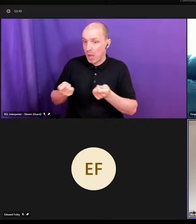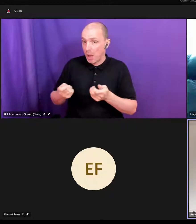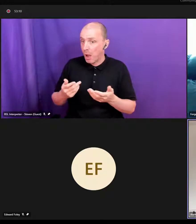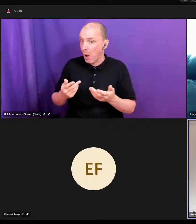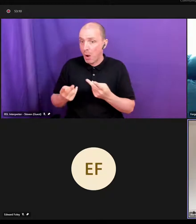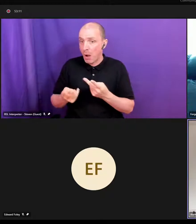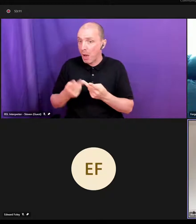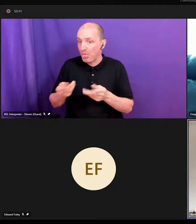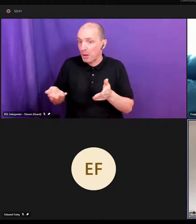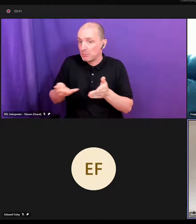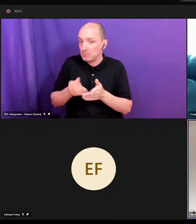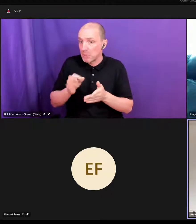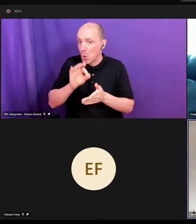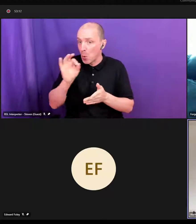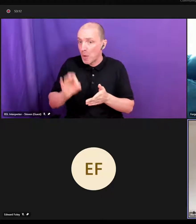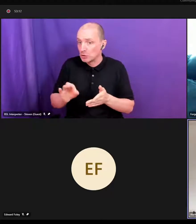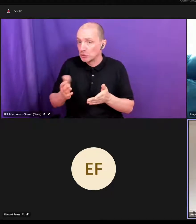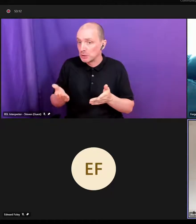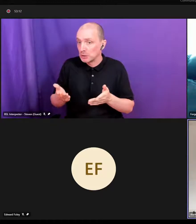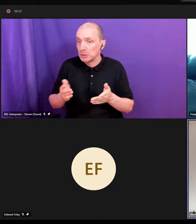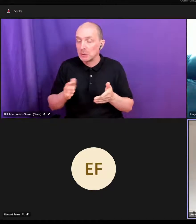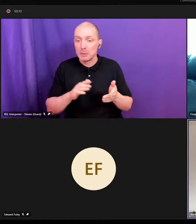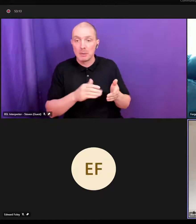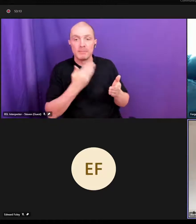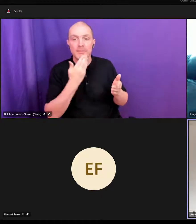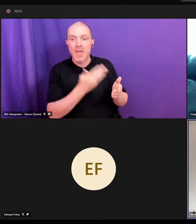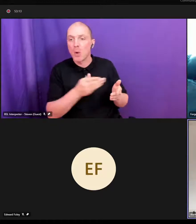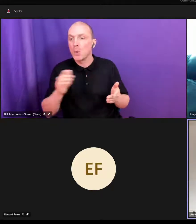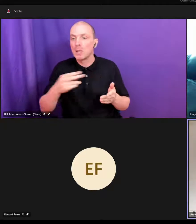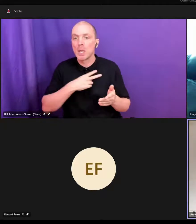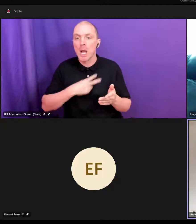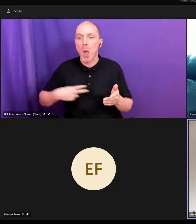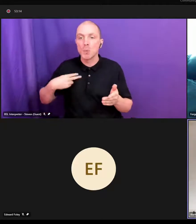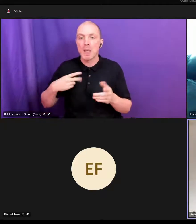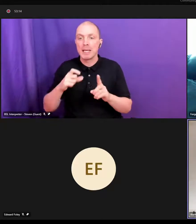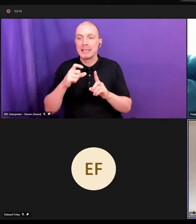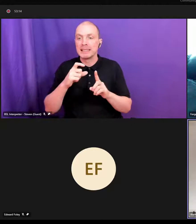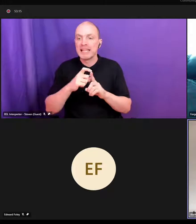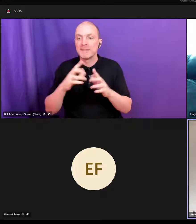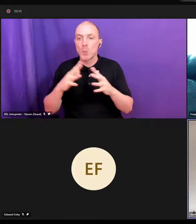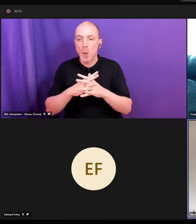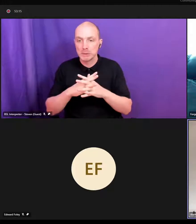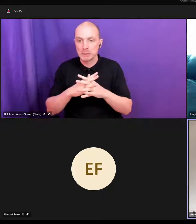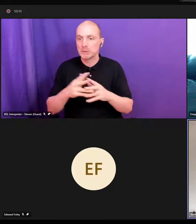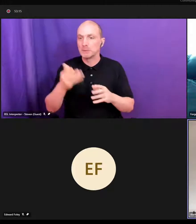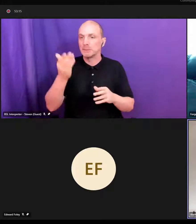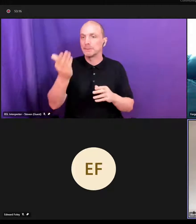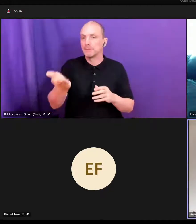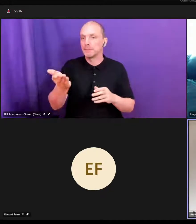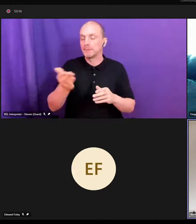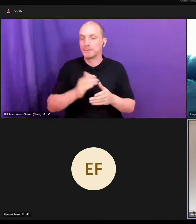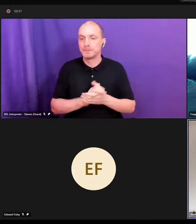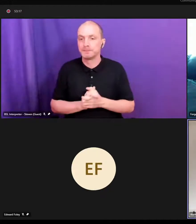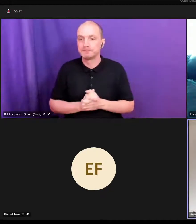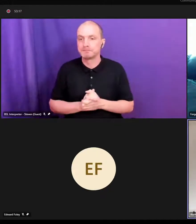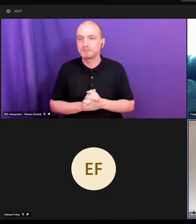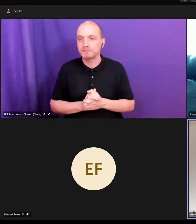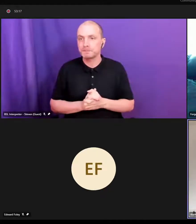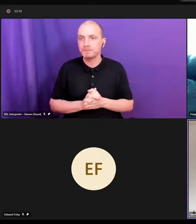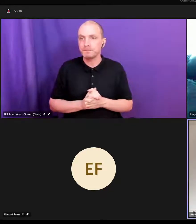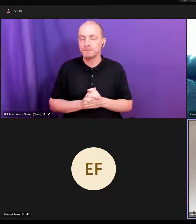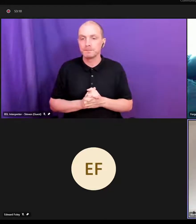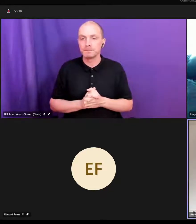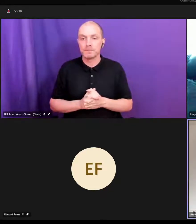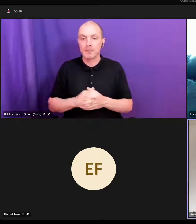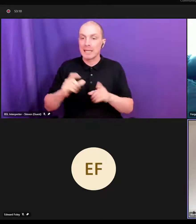Michael. I've got Councillor David Watson, Councillor David McLaughlin, and then Councillor Kathleen McClyman. David